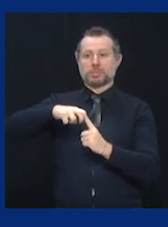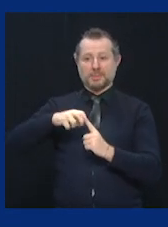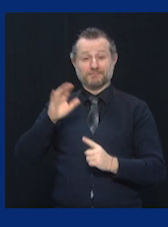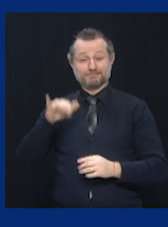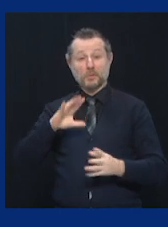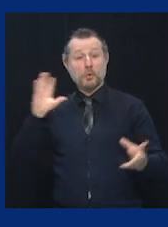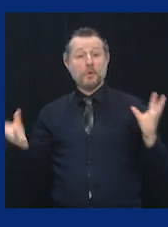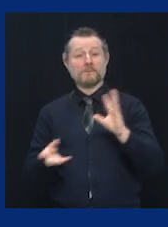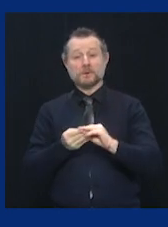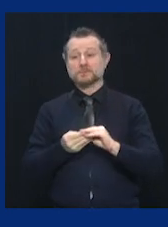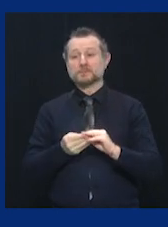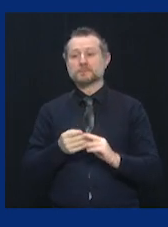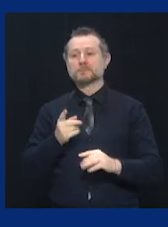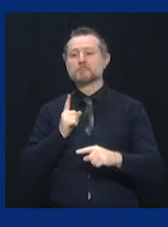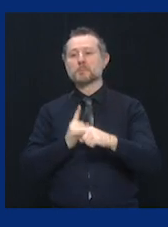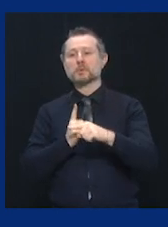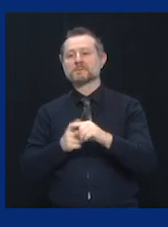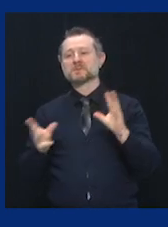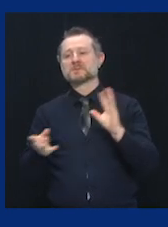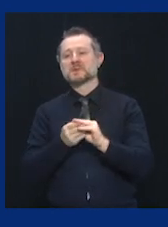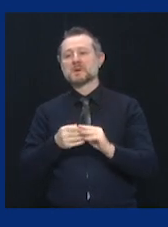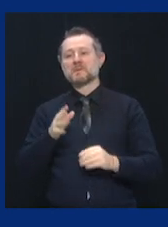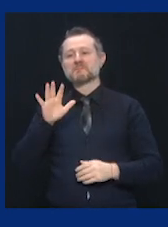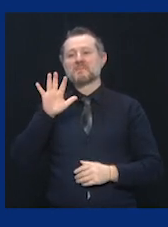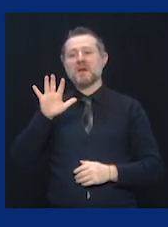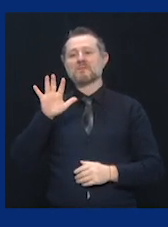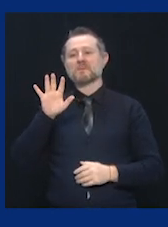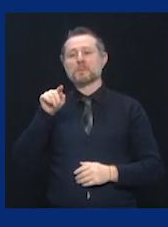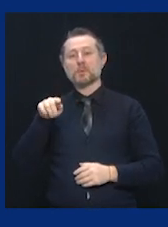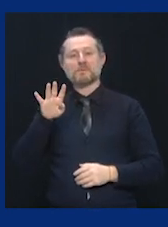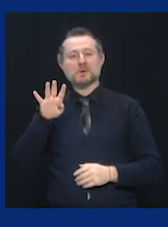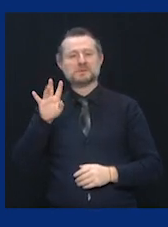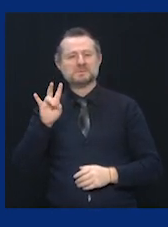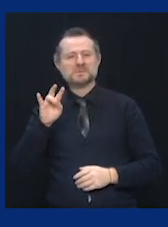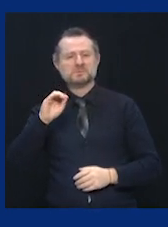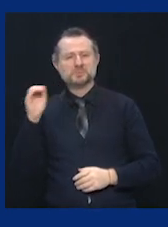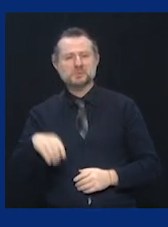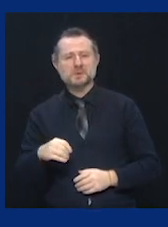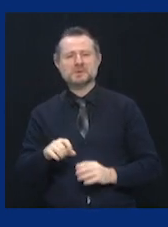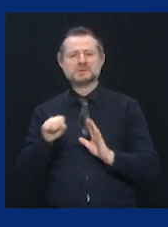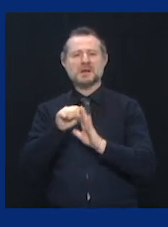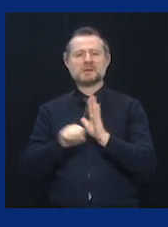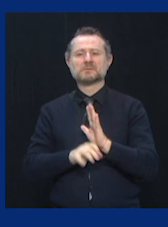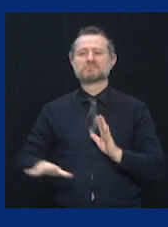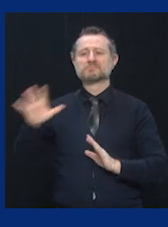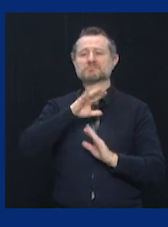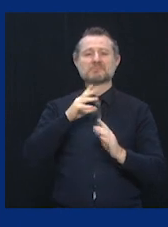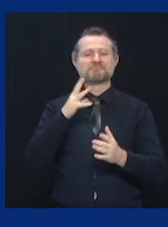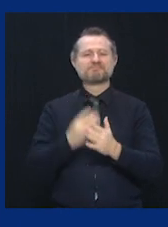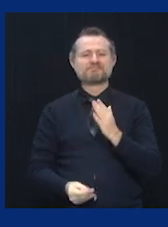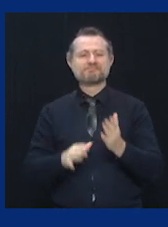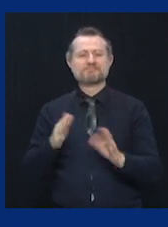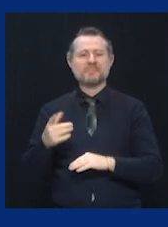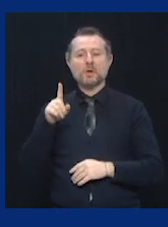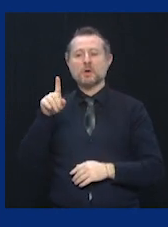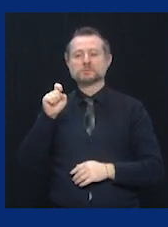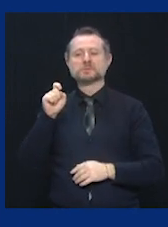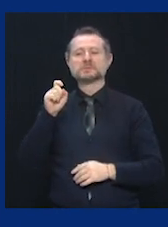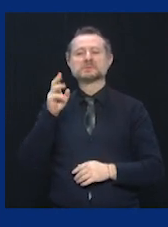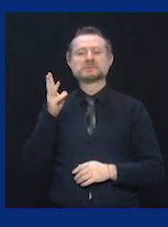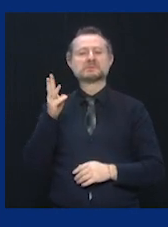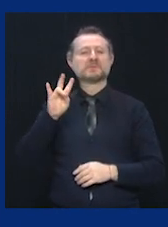deaths, 167. That's always the most difficult number in this presentation. And